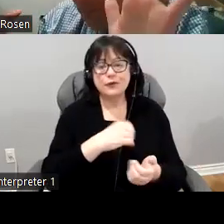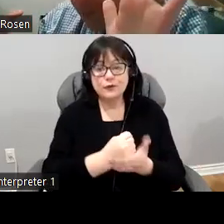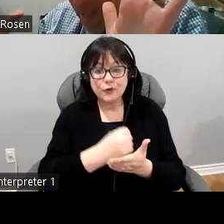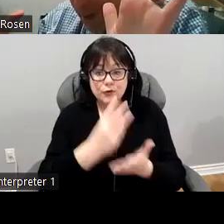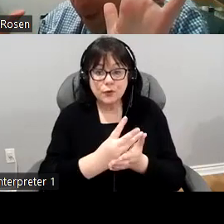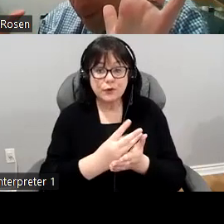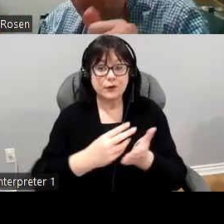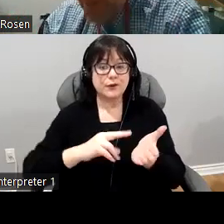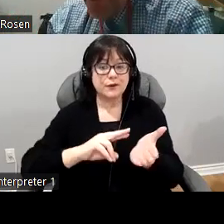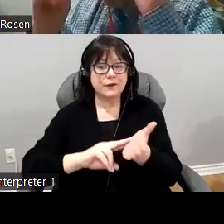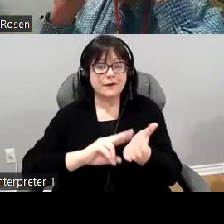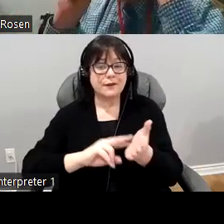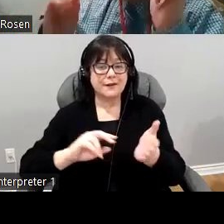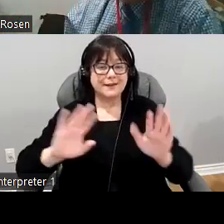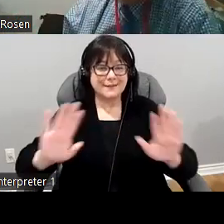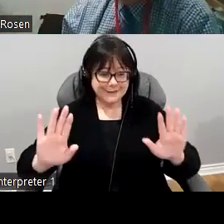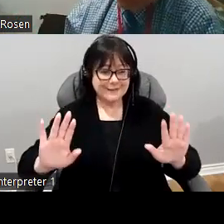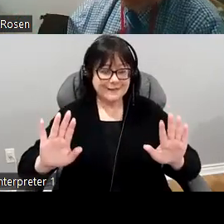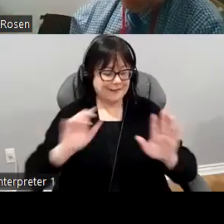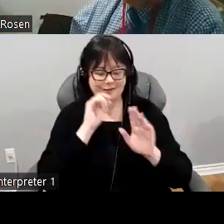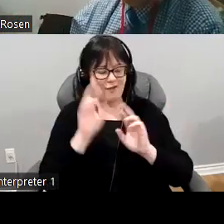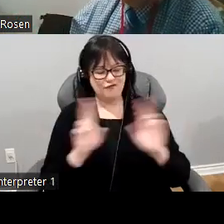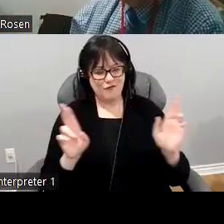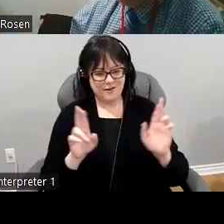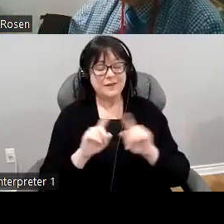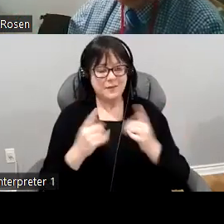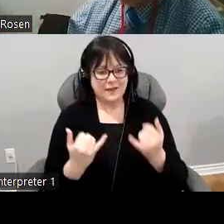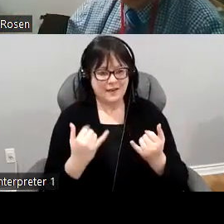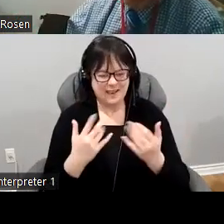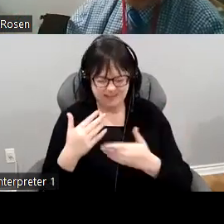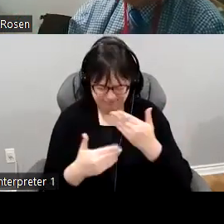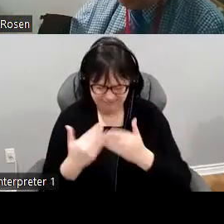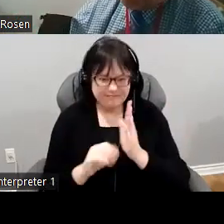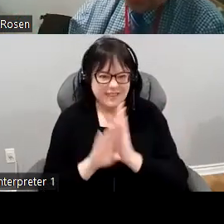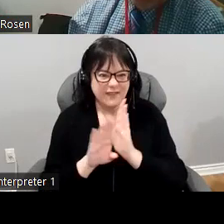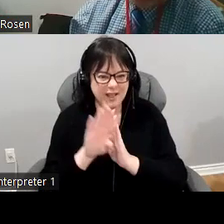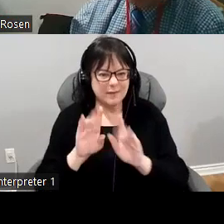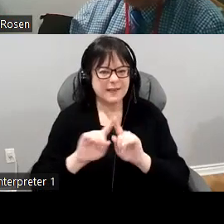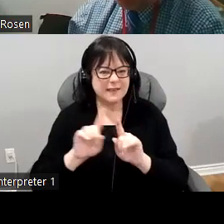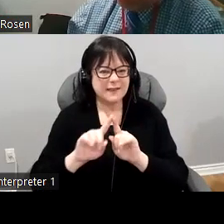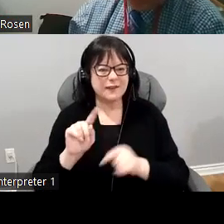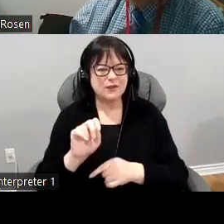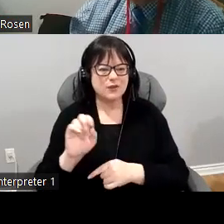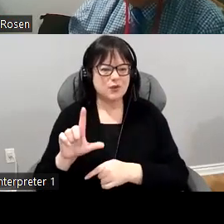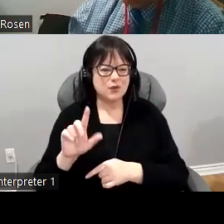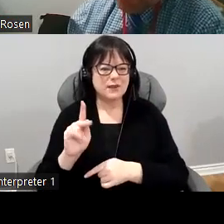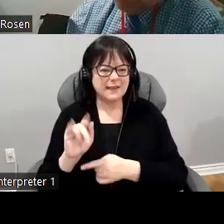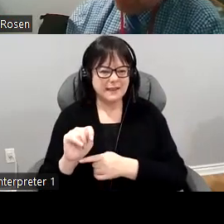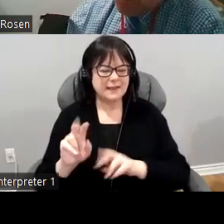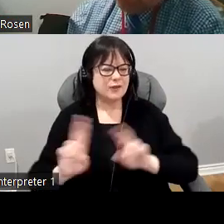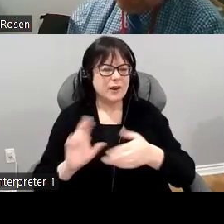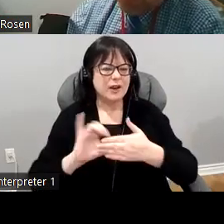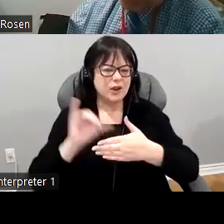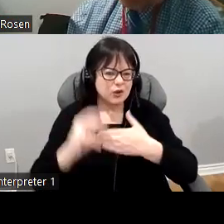I apologize, not ready yet, but we are developing a toolkit for interested institutions with protocols and curricula and